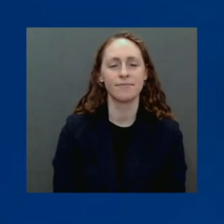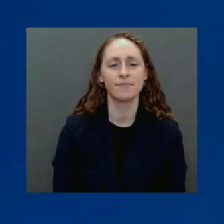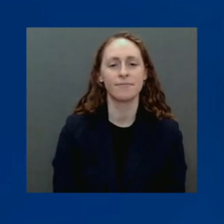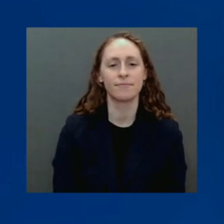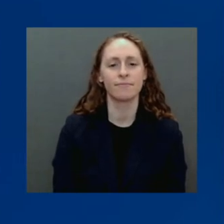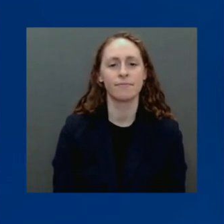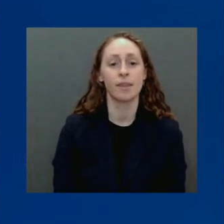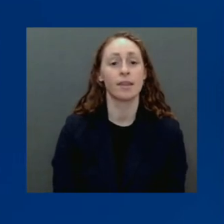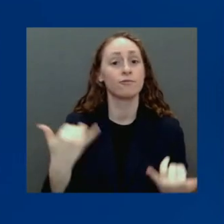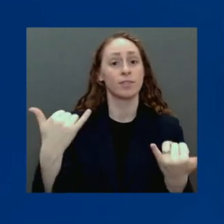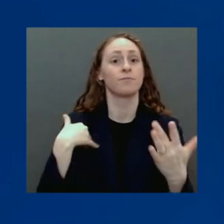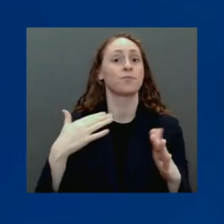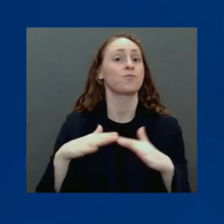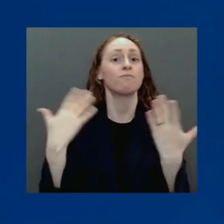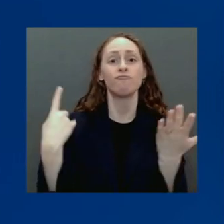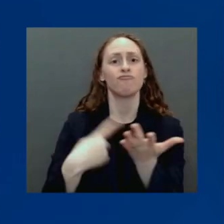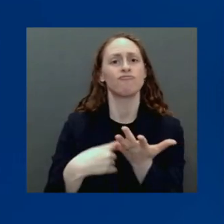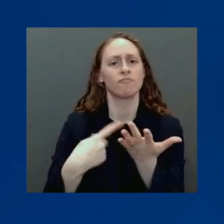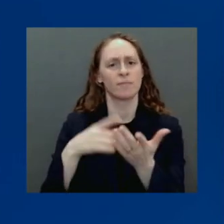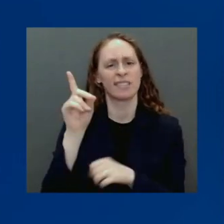daily average of cases is about